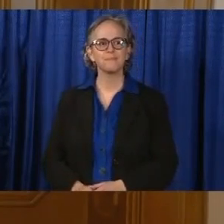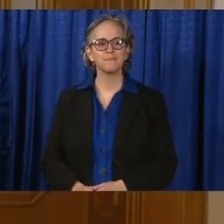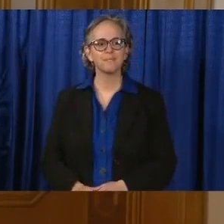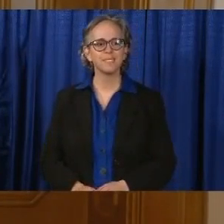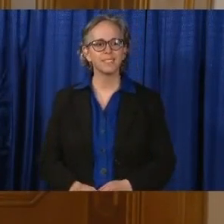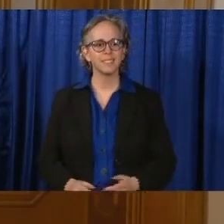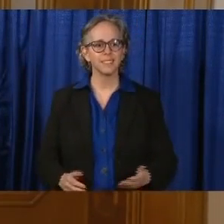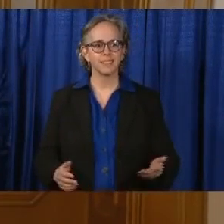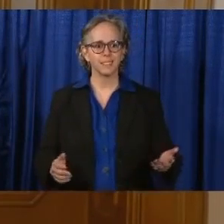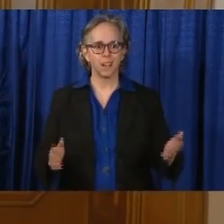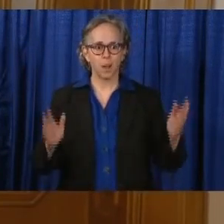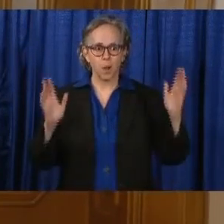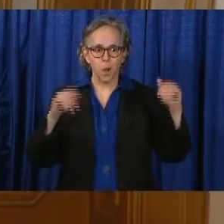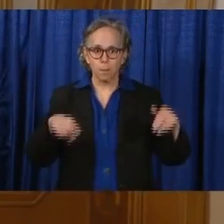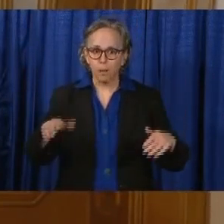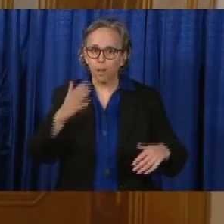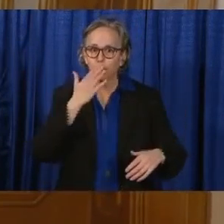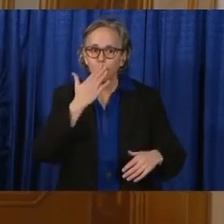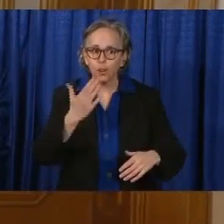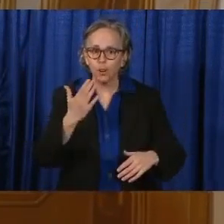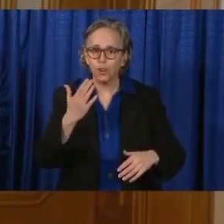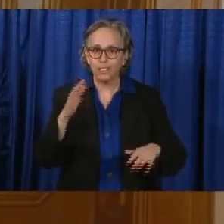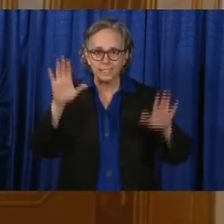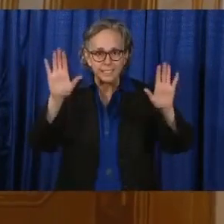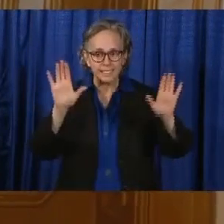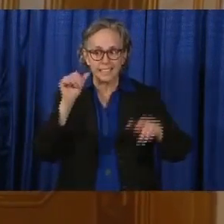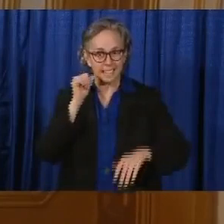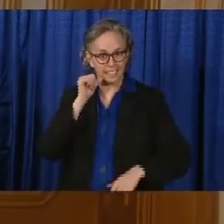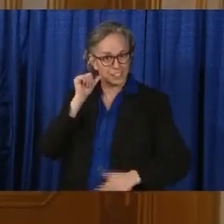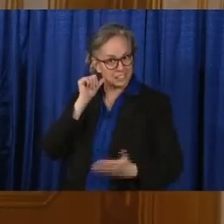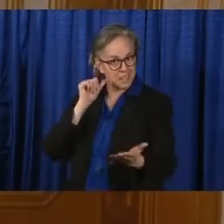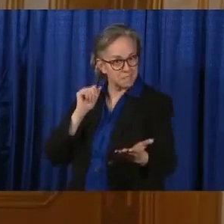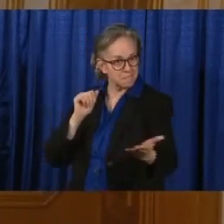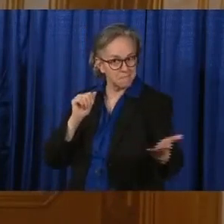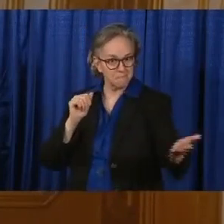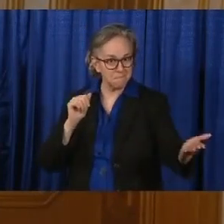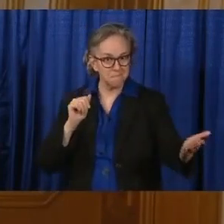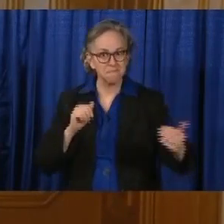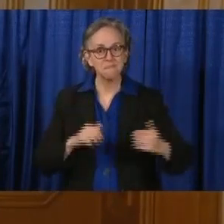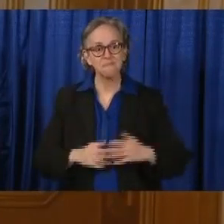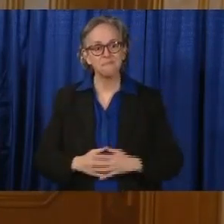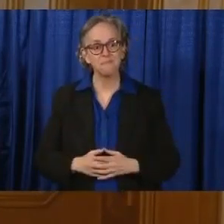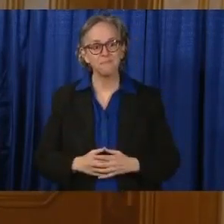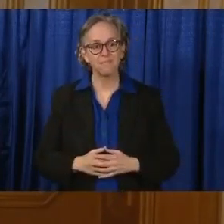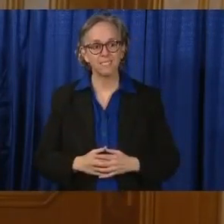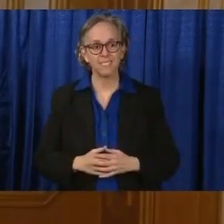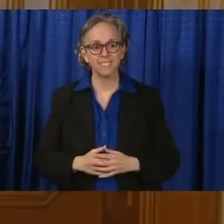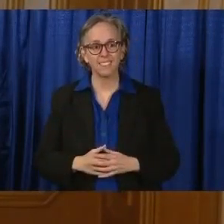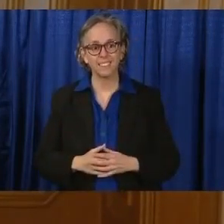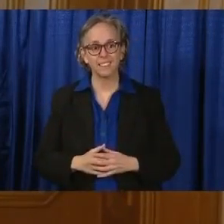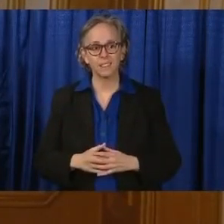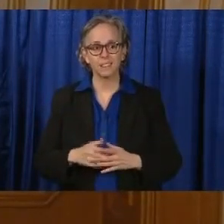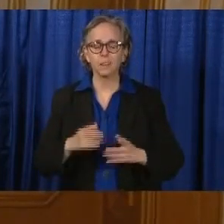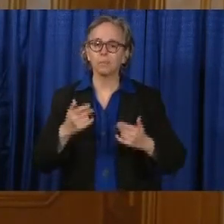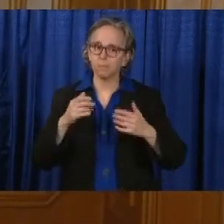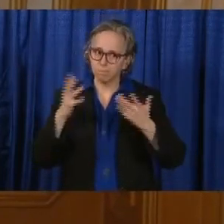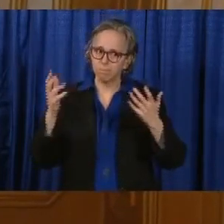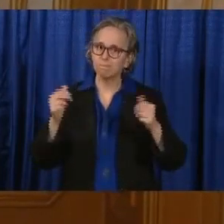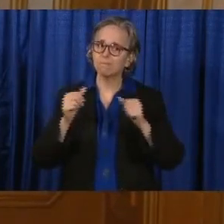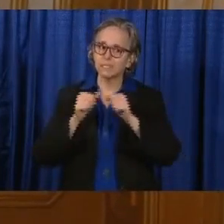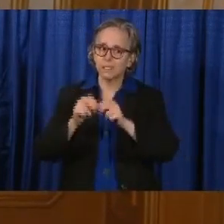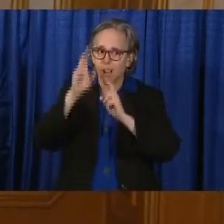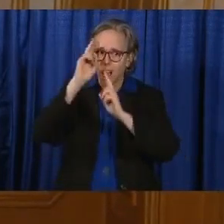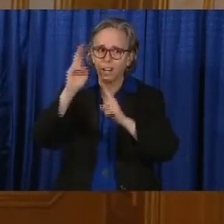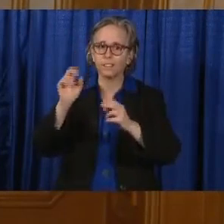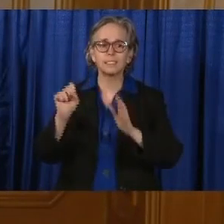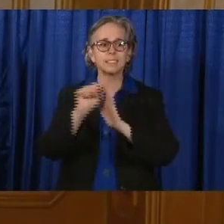Ohio for this Monday. Let's listen in. I continue to try to honor our state universities. Today I have Central State's tie